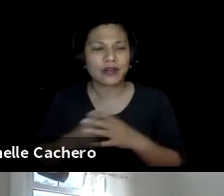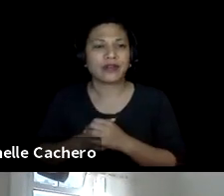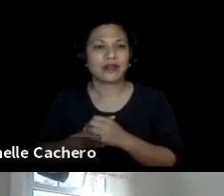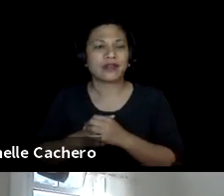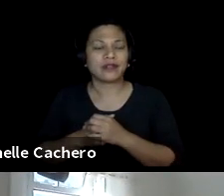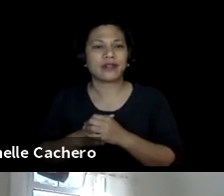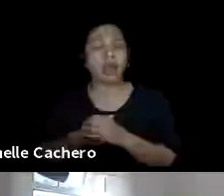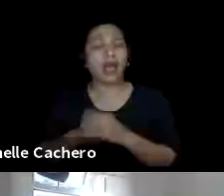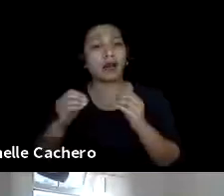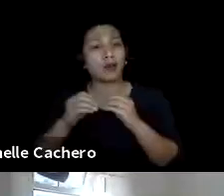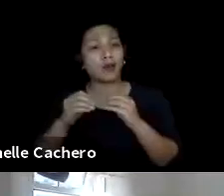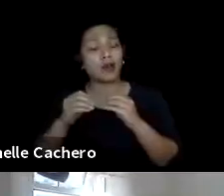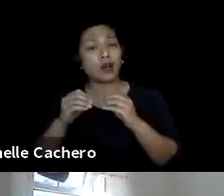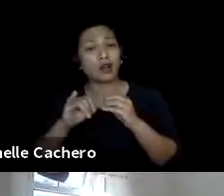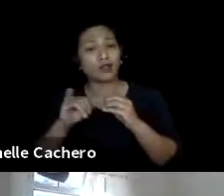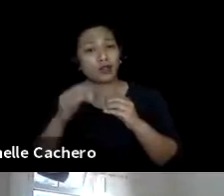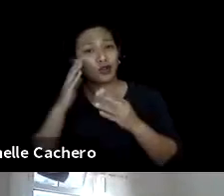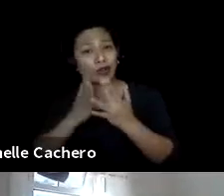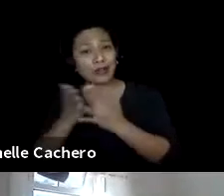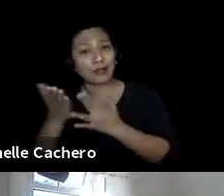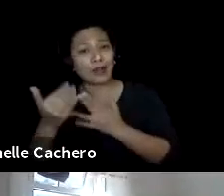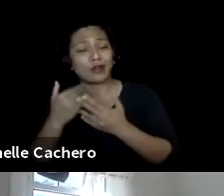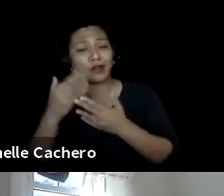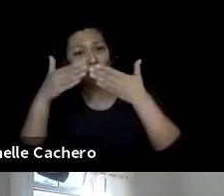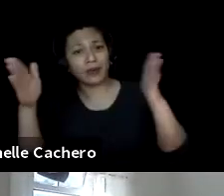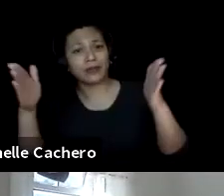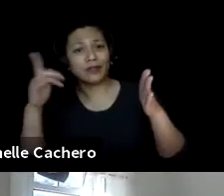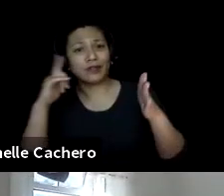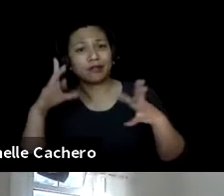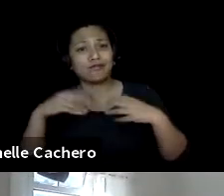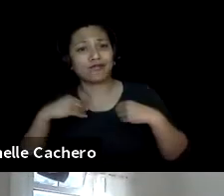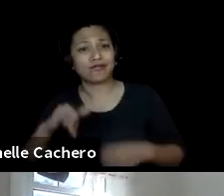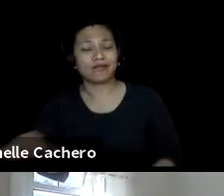And being quite transparent about that.